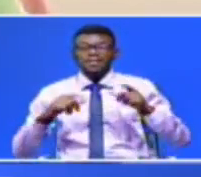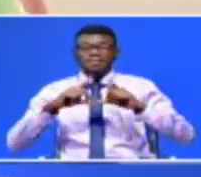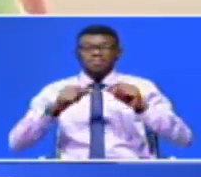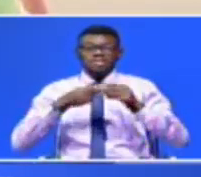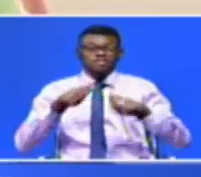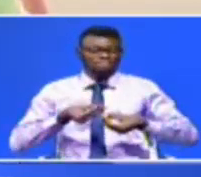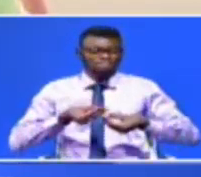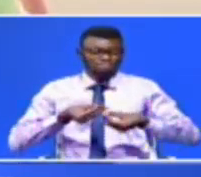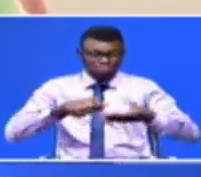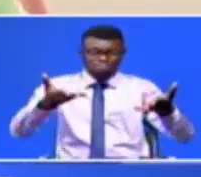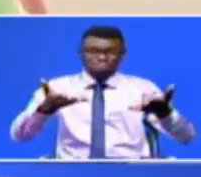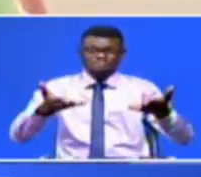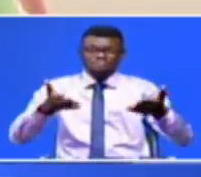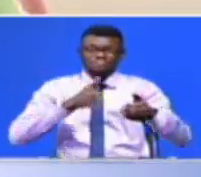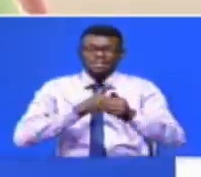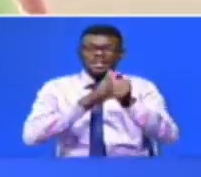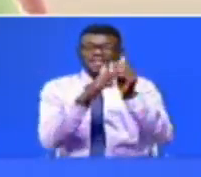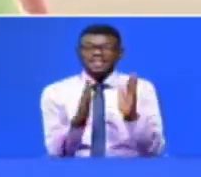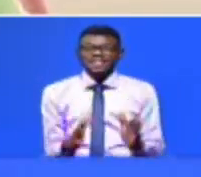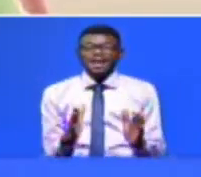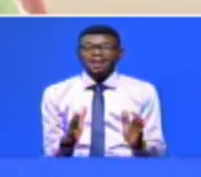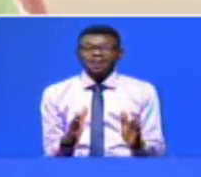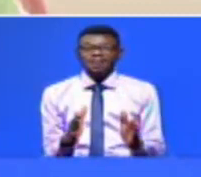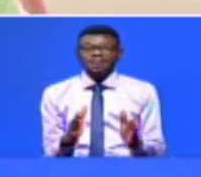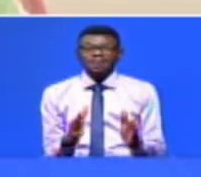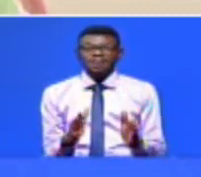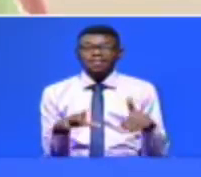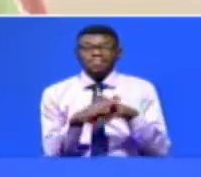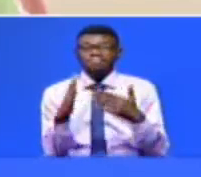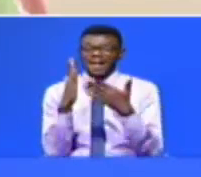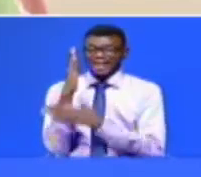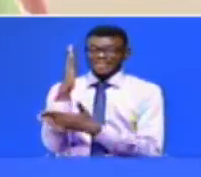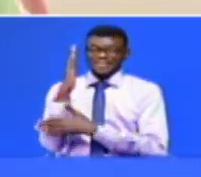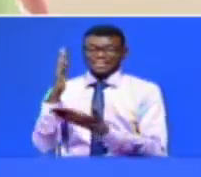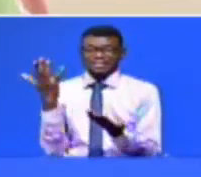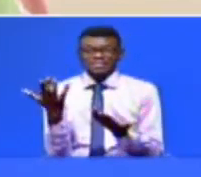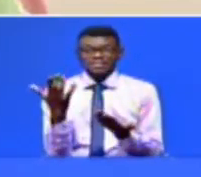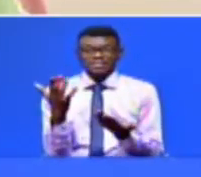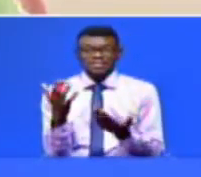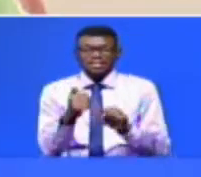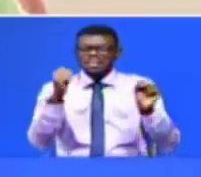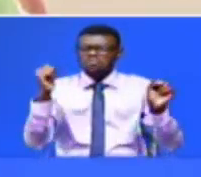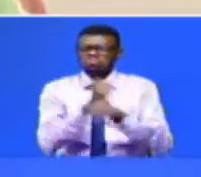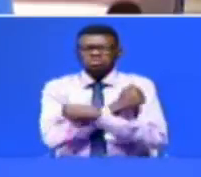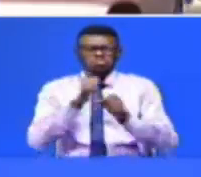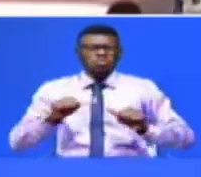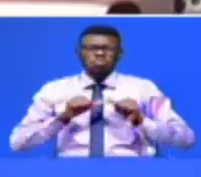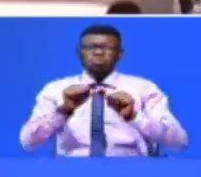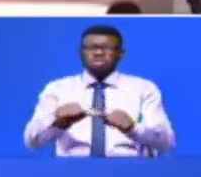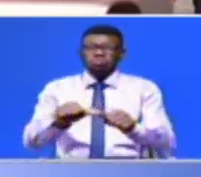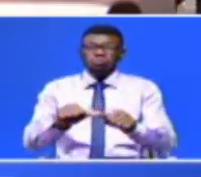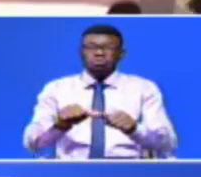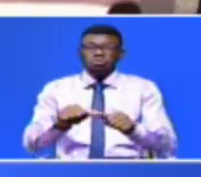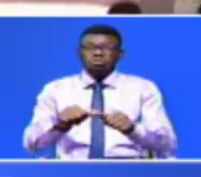to our leaders, especially from that part of the country. We cannot continue this way. The